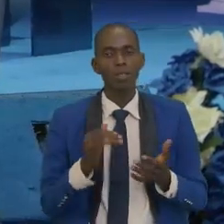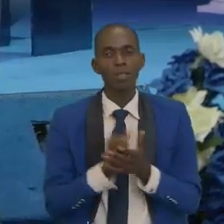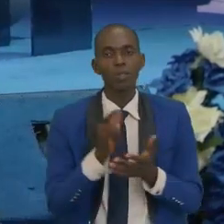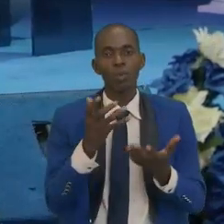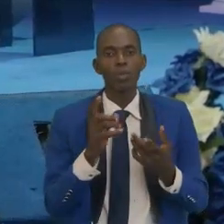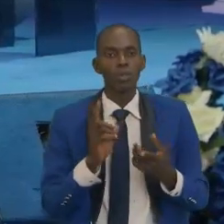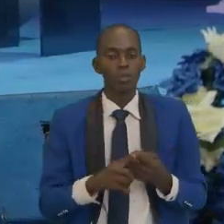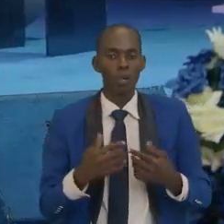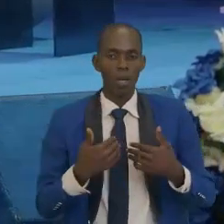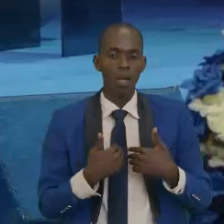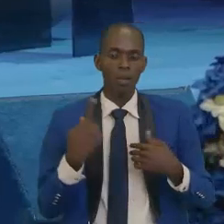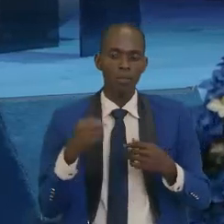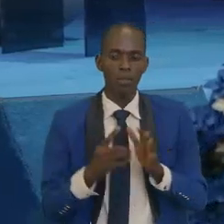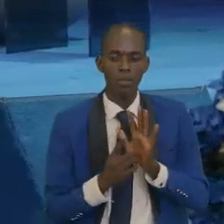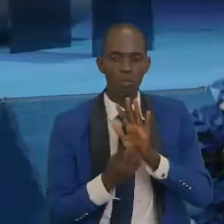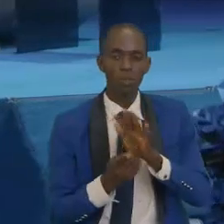his power.